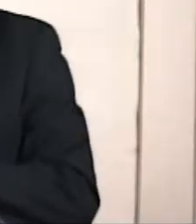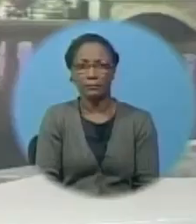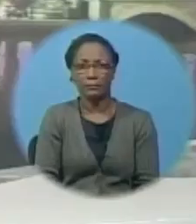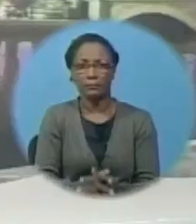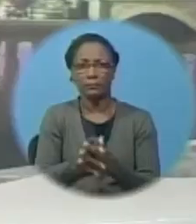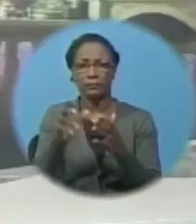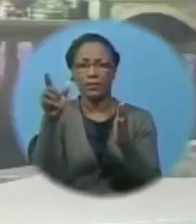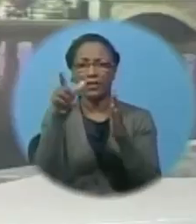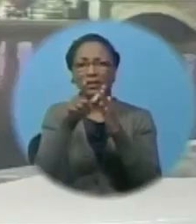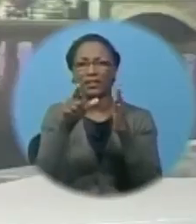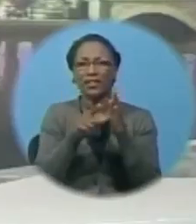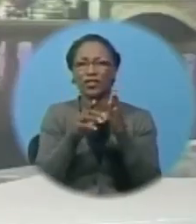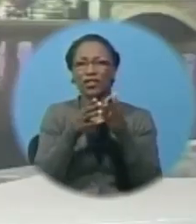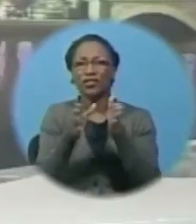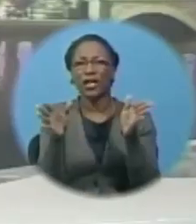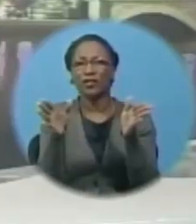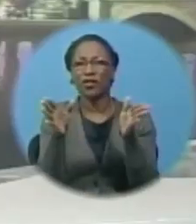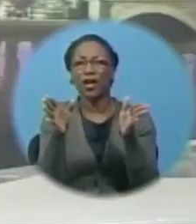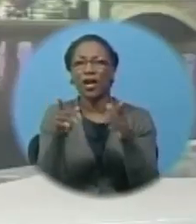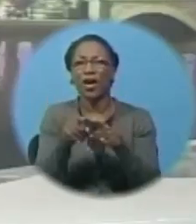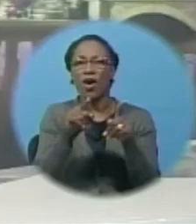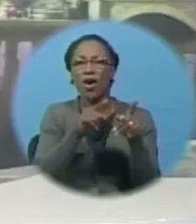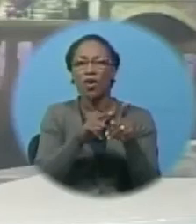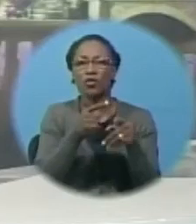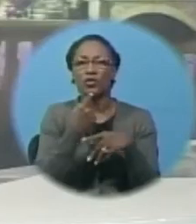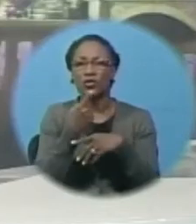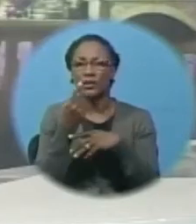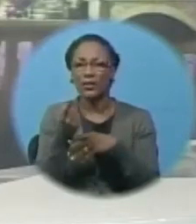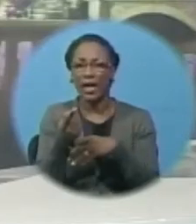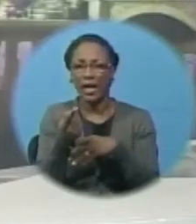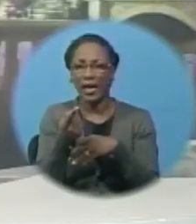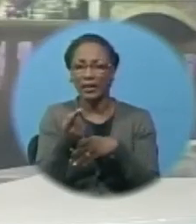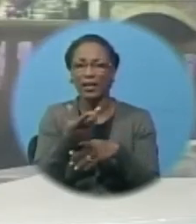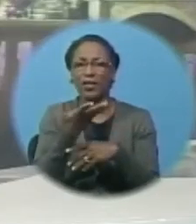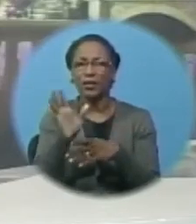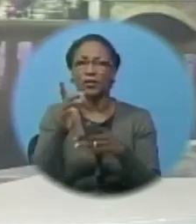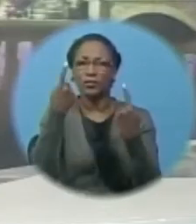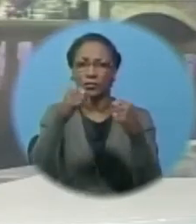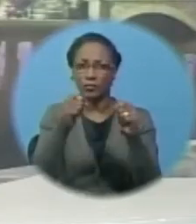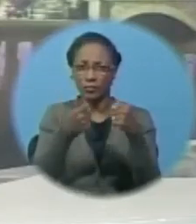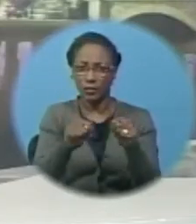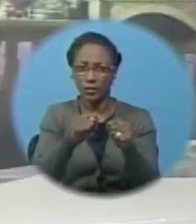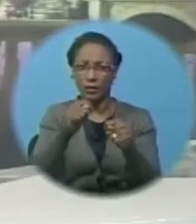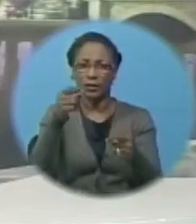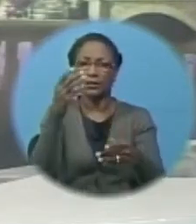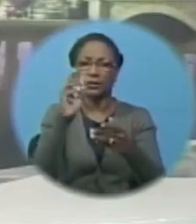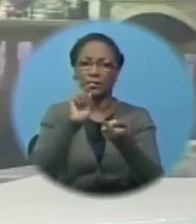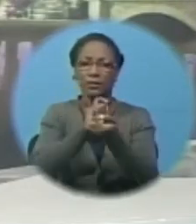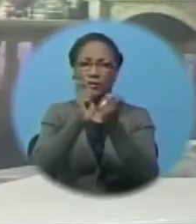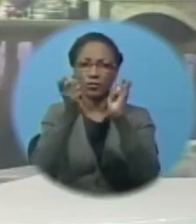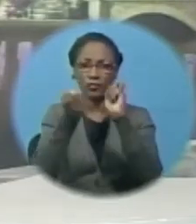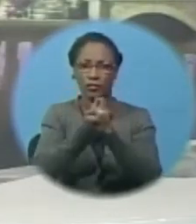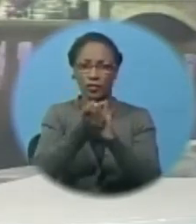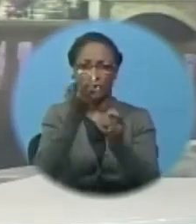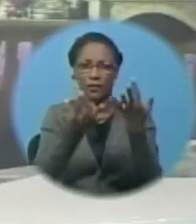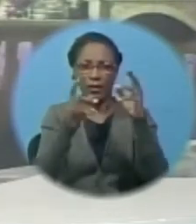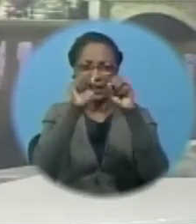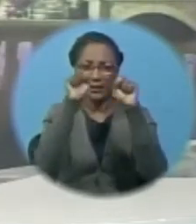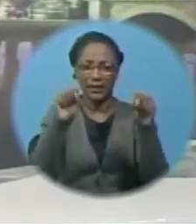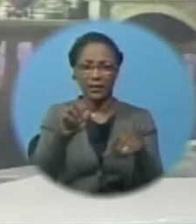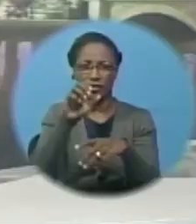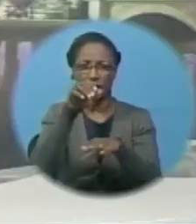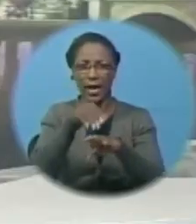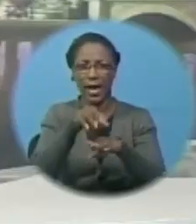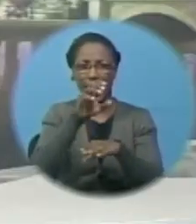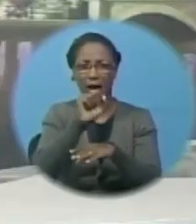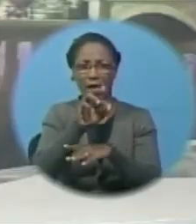way. The Attorney General also gave an update on efforts to transform the fire station at Art Hall into a regional